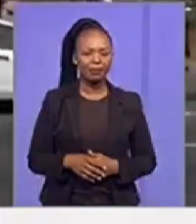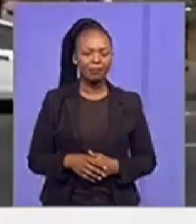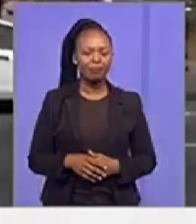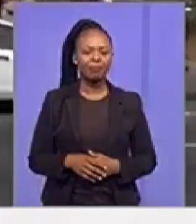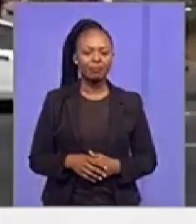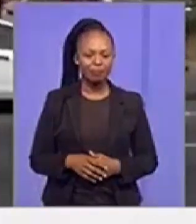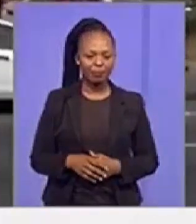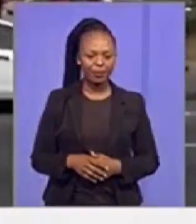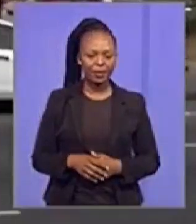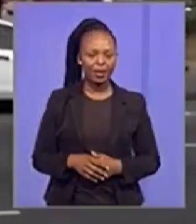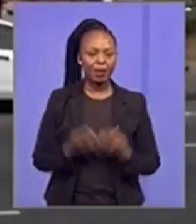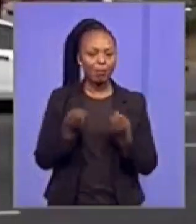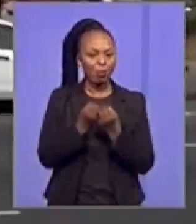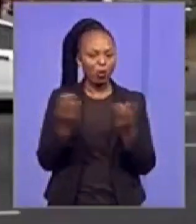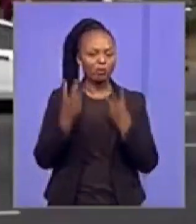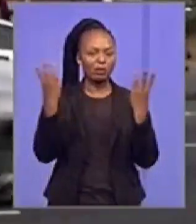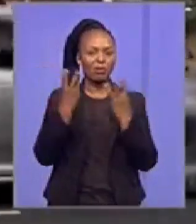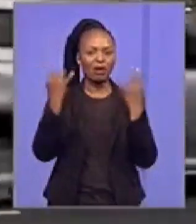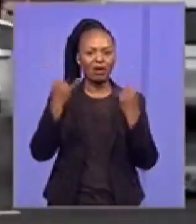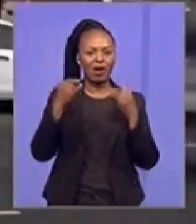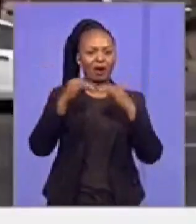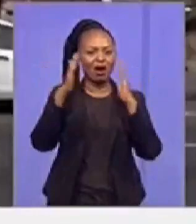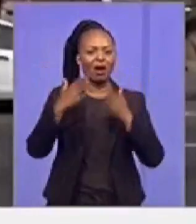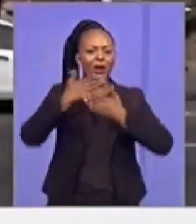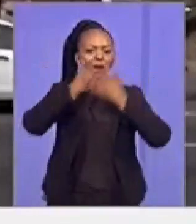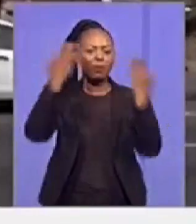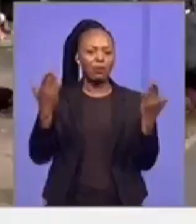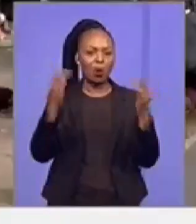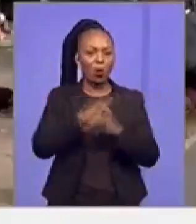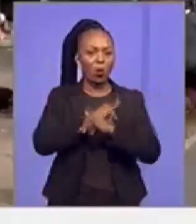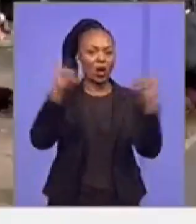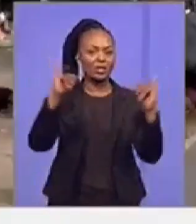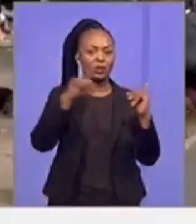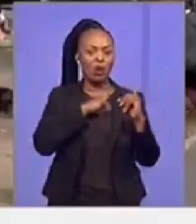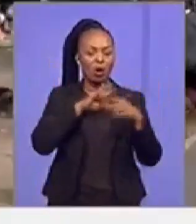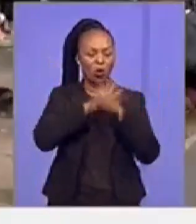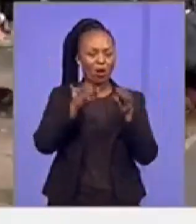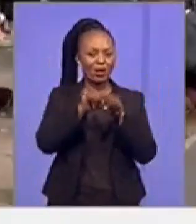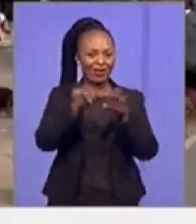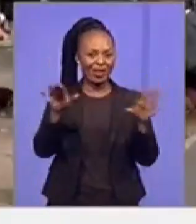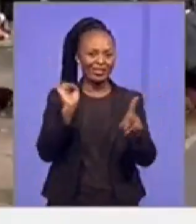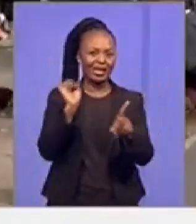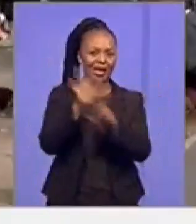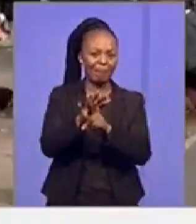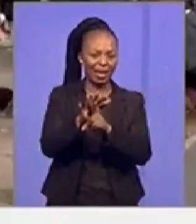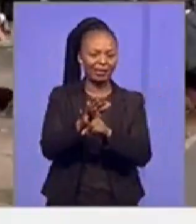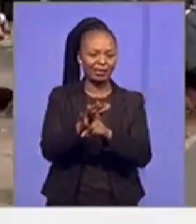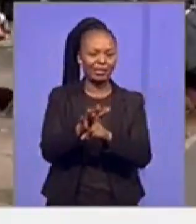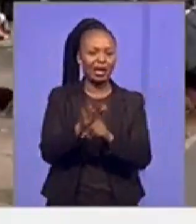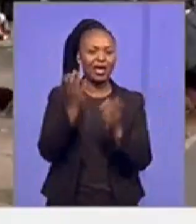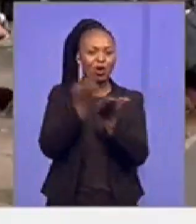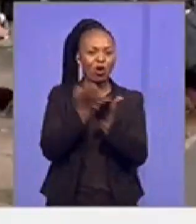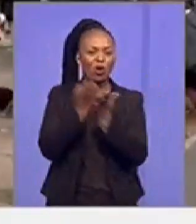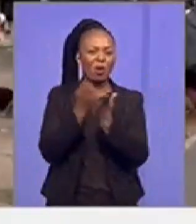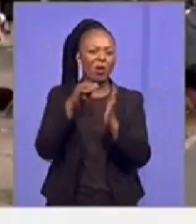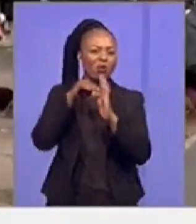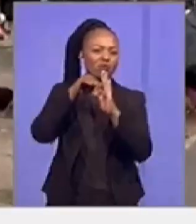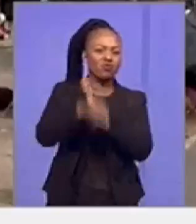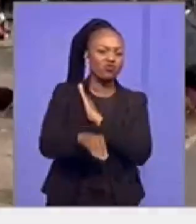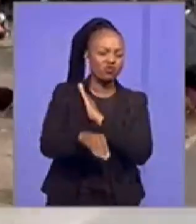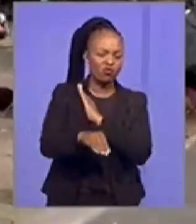Pharela ya tlhokeho ya bodulo e mpefetse haholo nakong ya sewa sa COVID-19 ka lebaka la diphephetso tseo moruo wa naha o neng